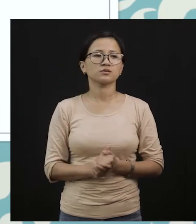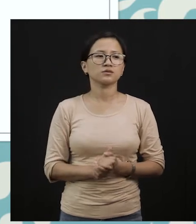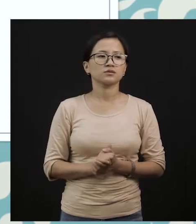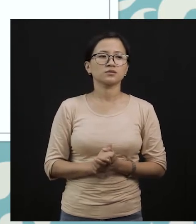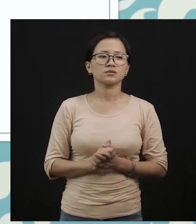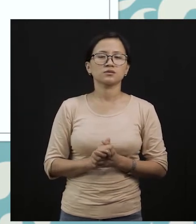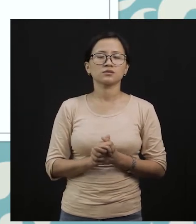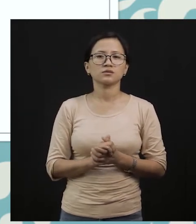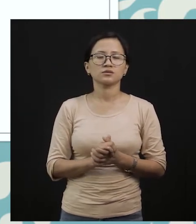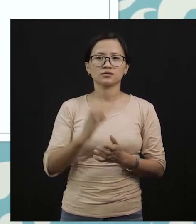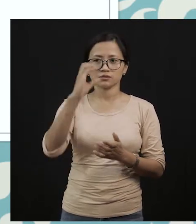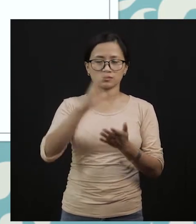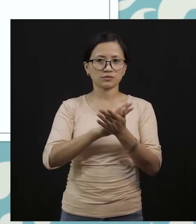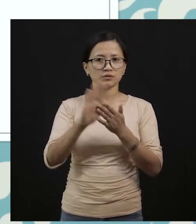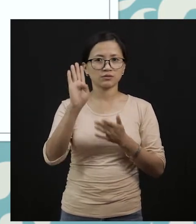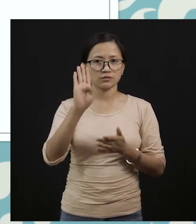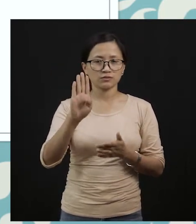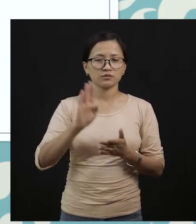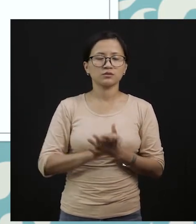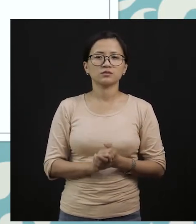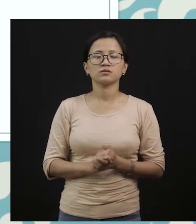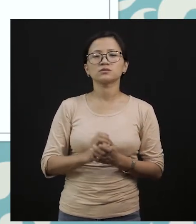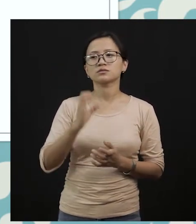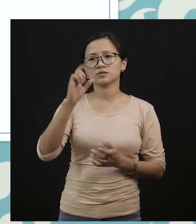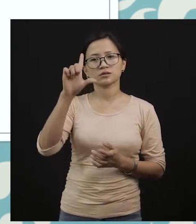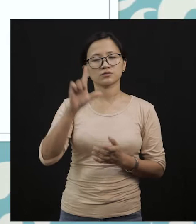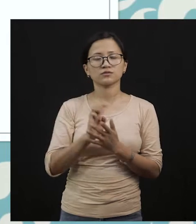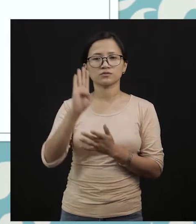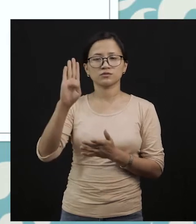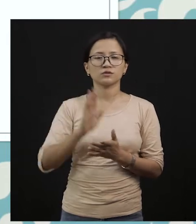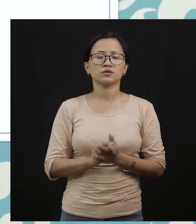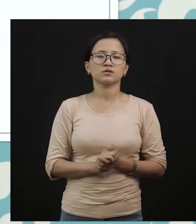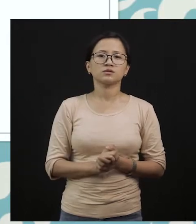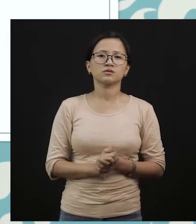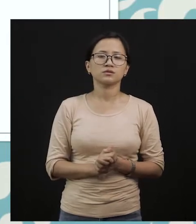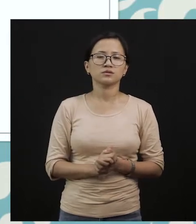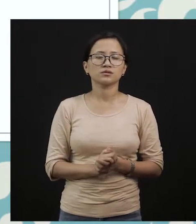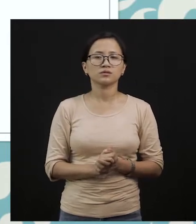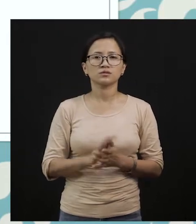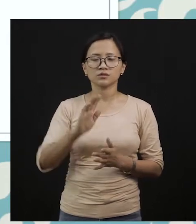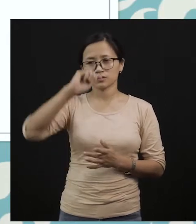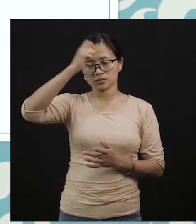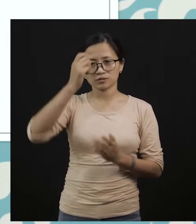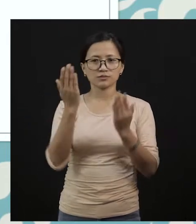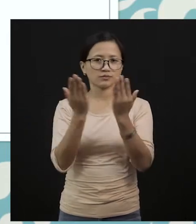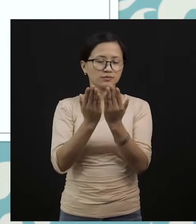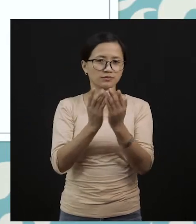number here, right? It's chapter 4, okay? Class 4 English, page number 15 of your English